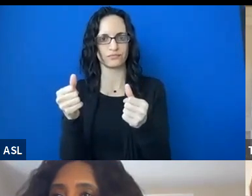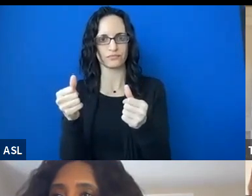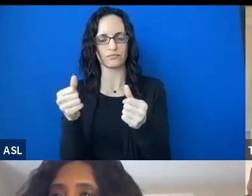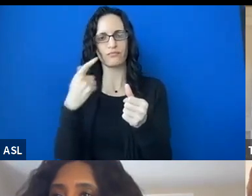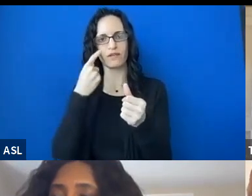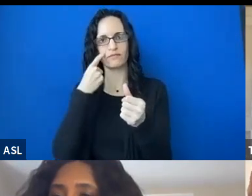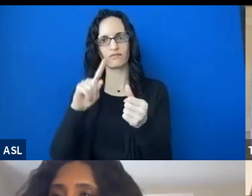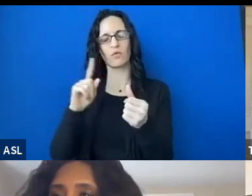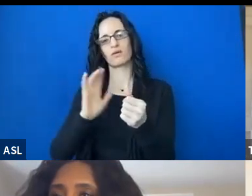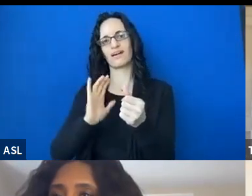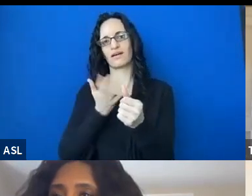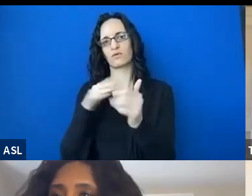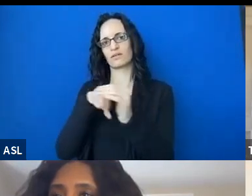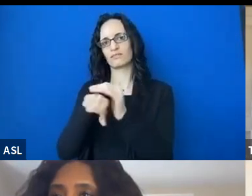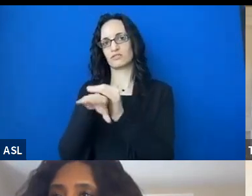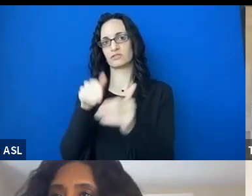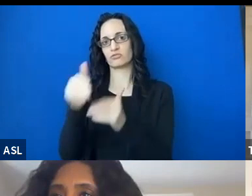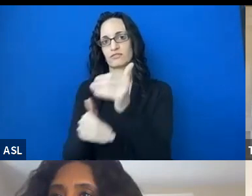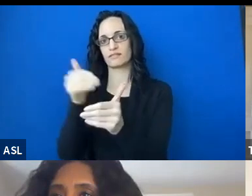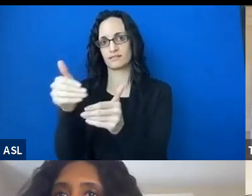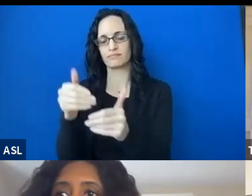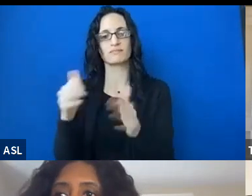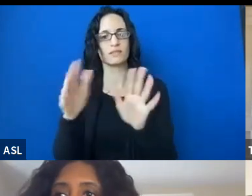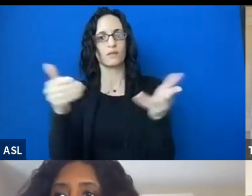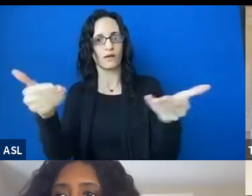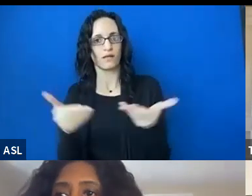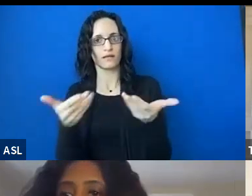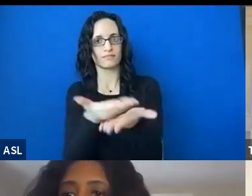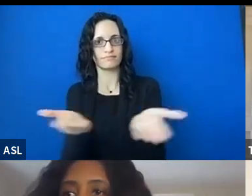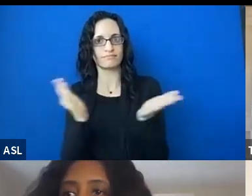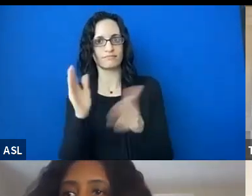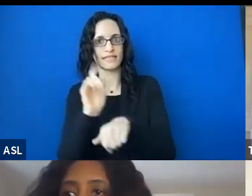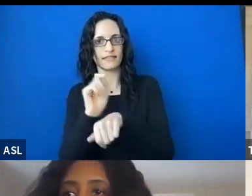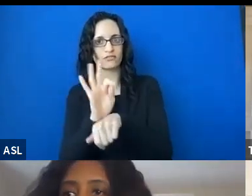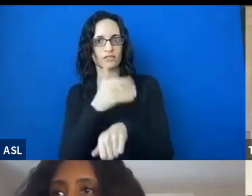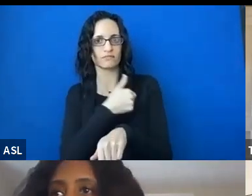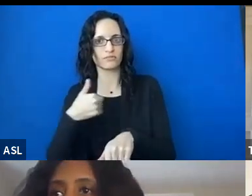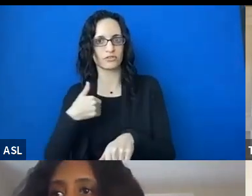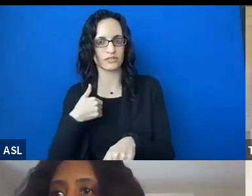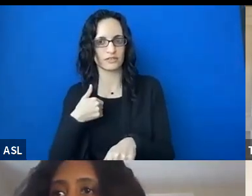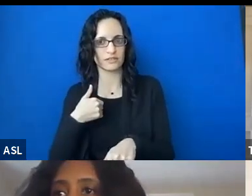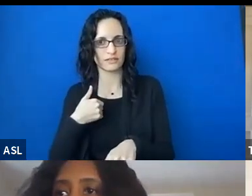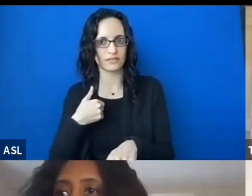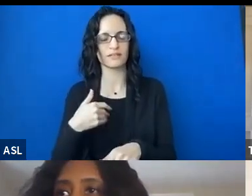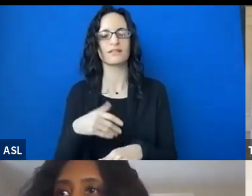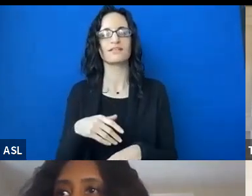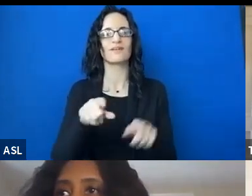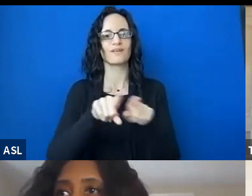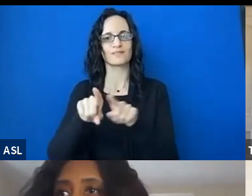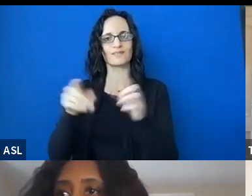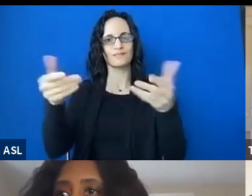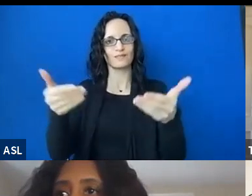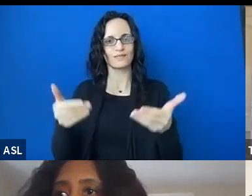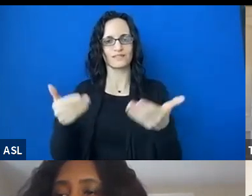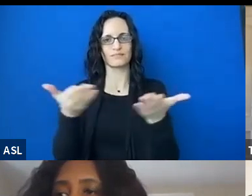admissions process. I'd like to welcome the members of the task force and also as well, those who